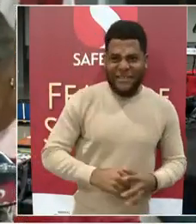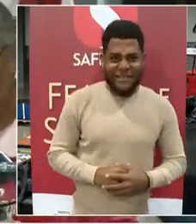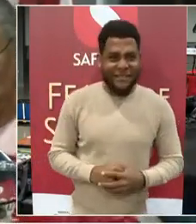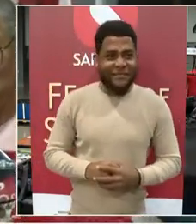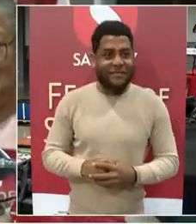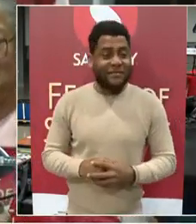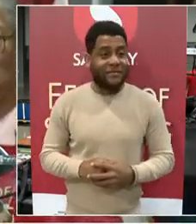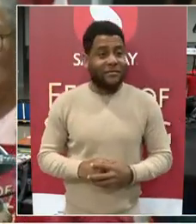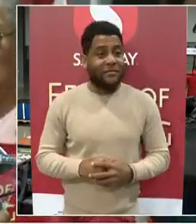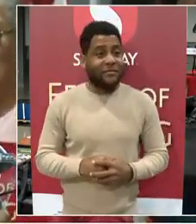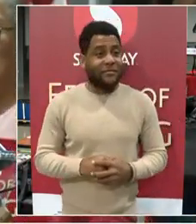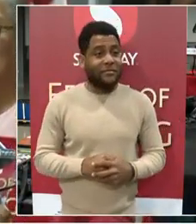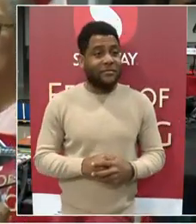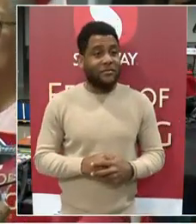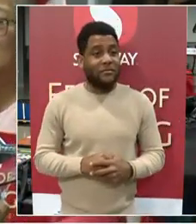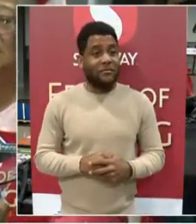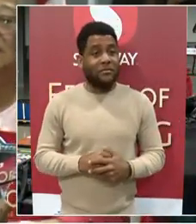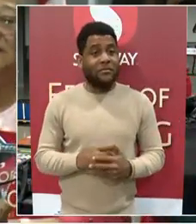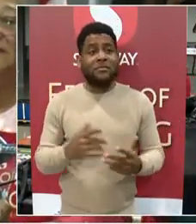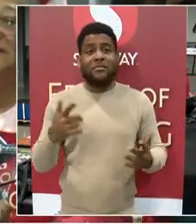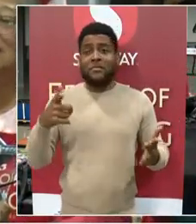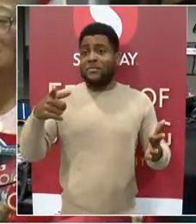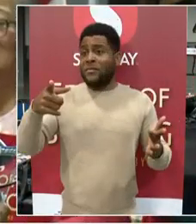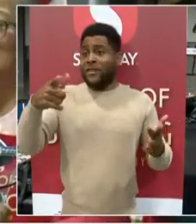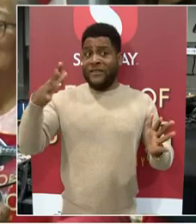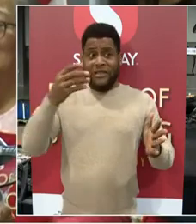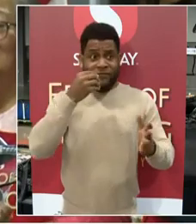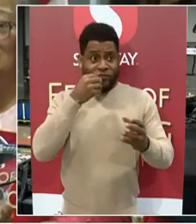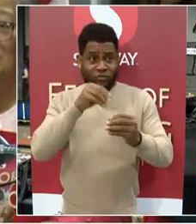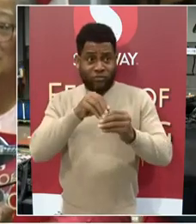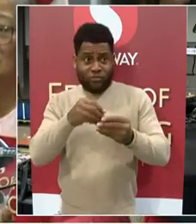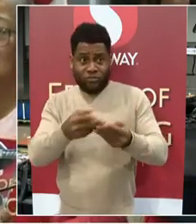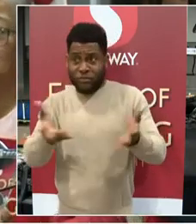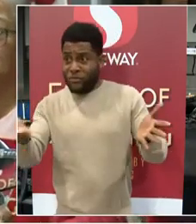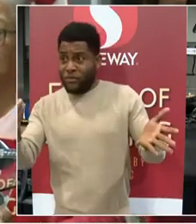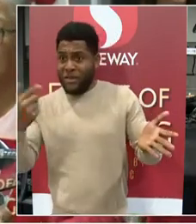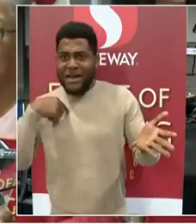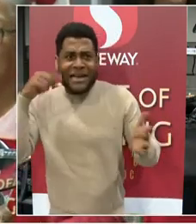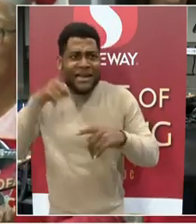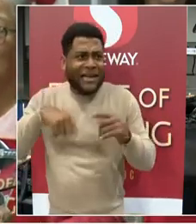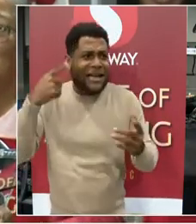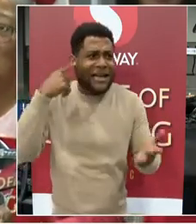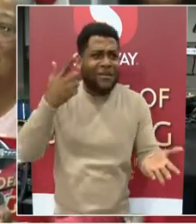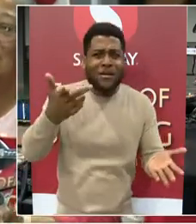Hold up. Have they already started passing out the food? I can barely hear you all. Good morning, Washington, D.C.